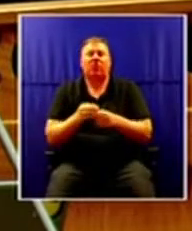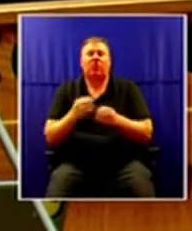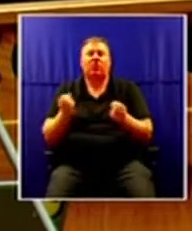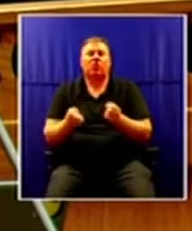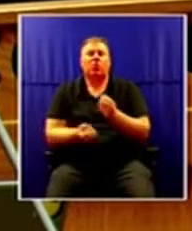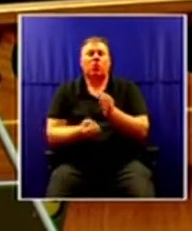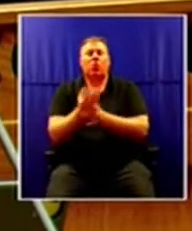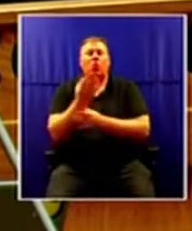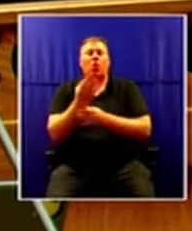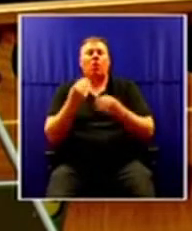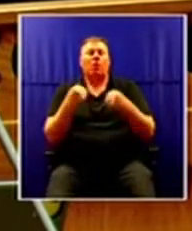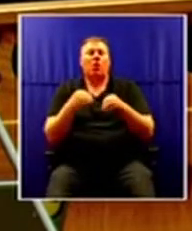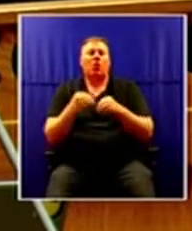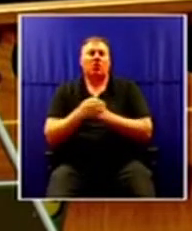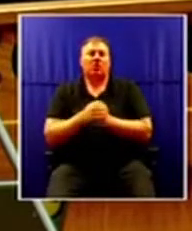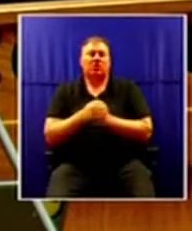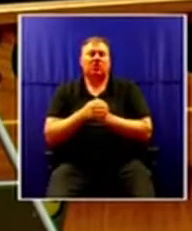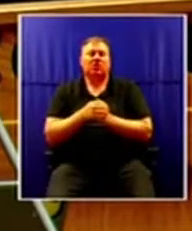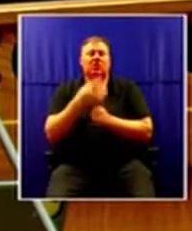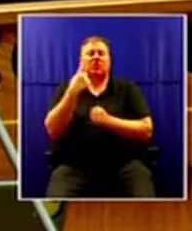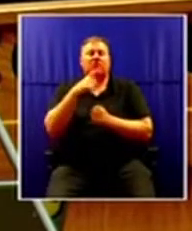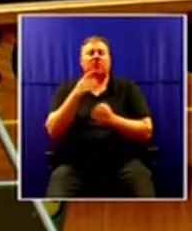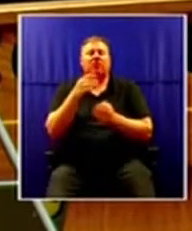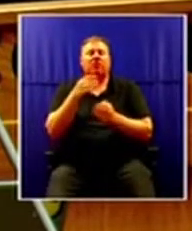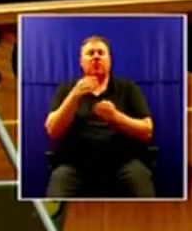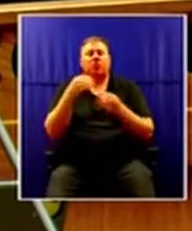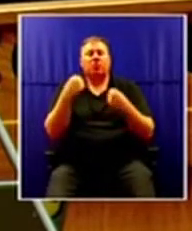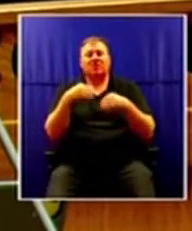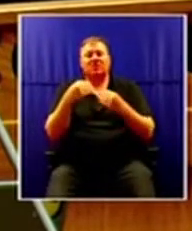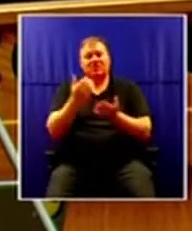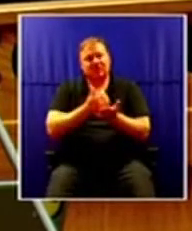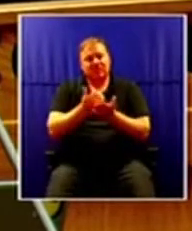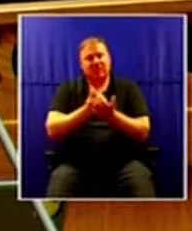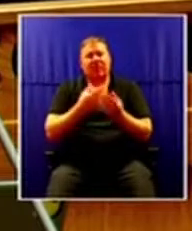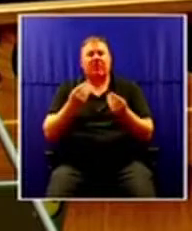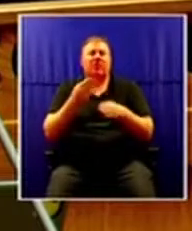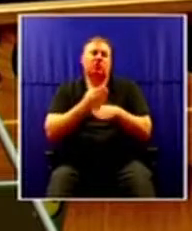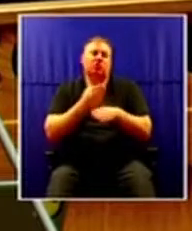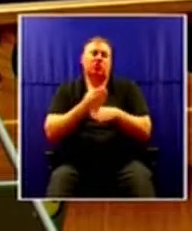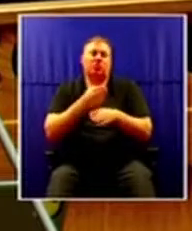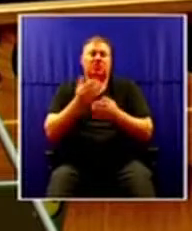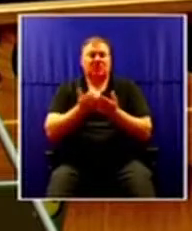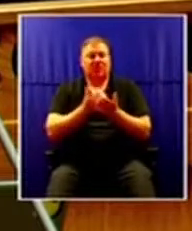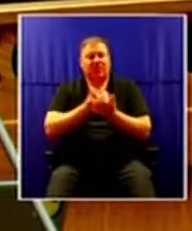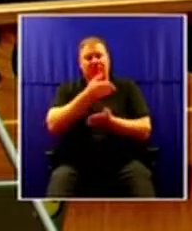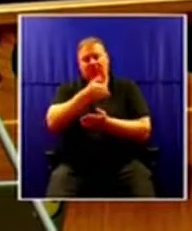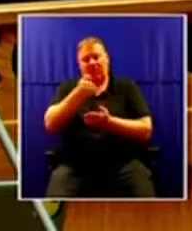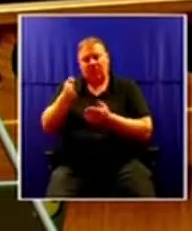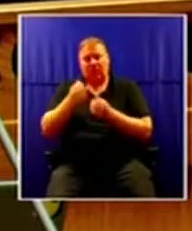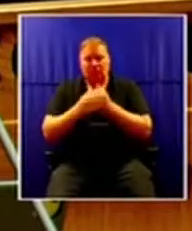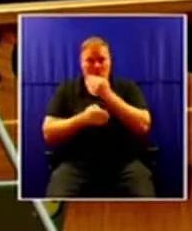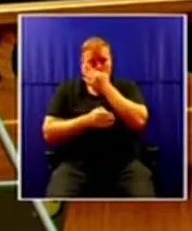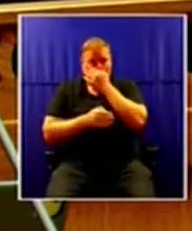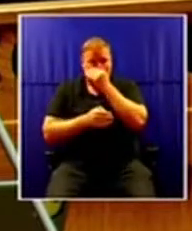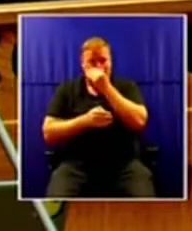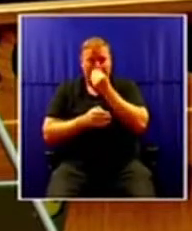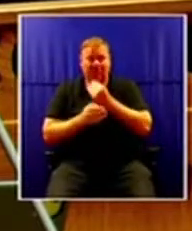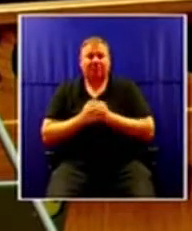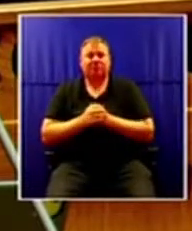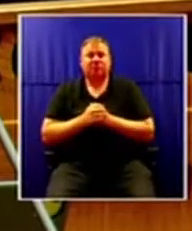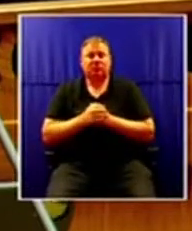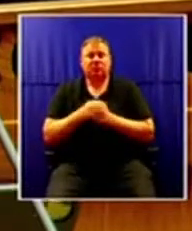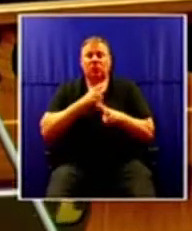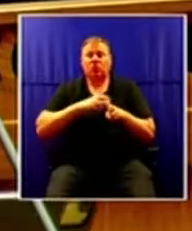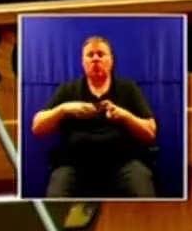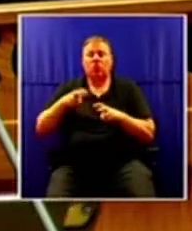effort to save businesses and jobs in the tourism sector. Now, tourism has been a resilient sector